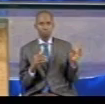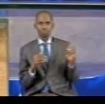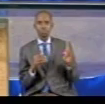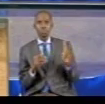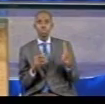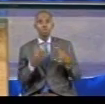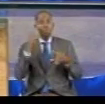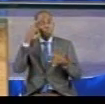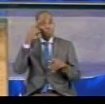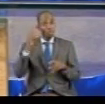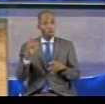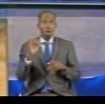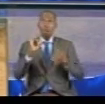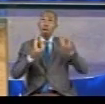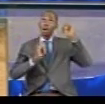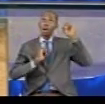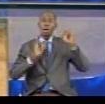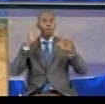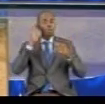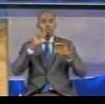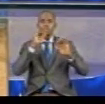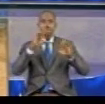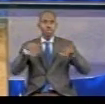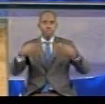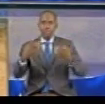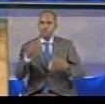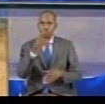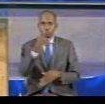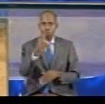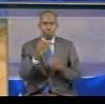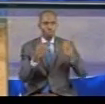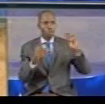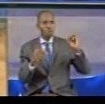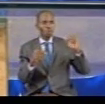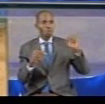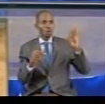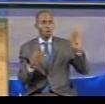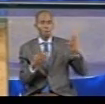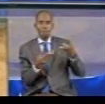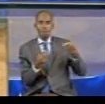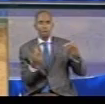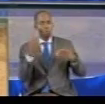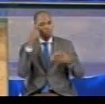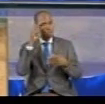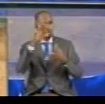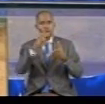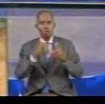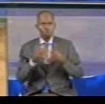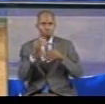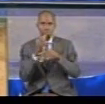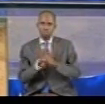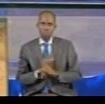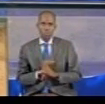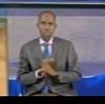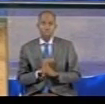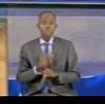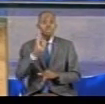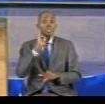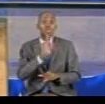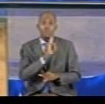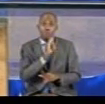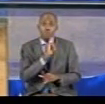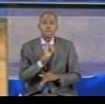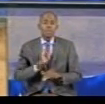their land for a possession. Israel, I will give you your own land in